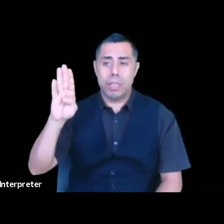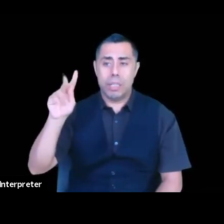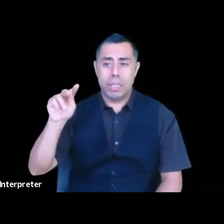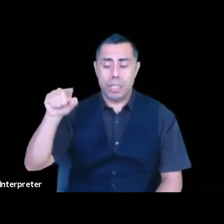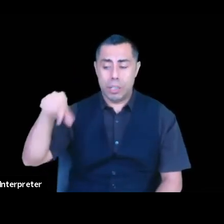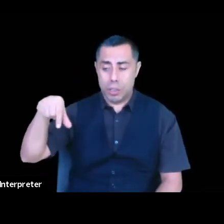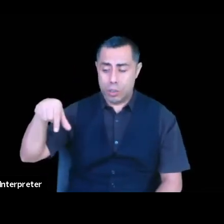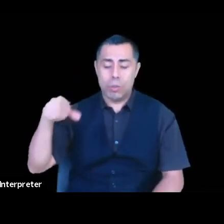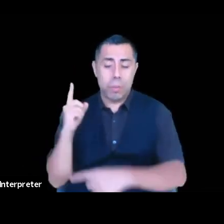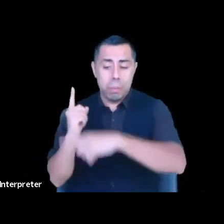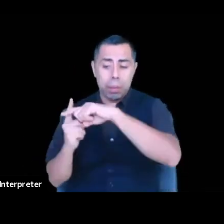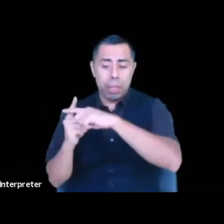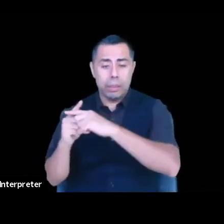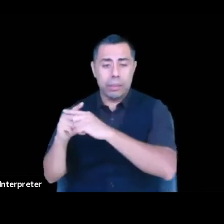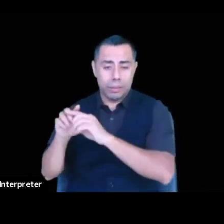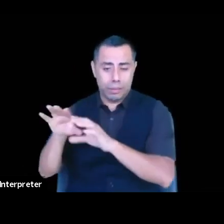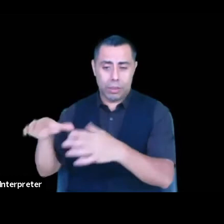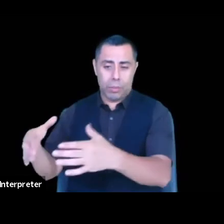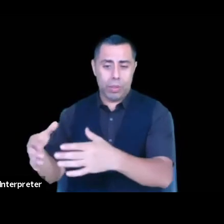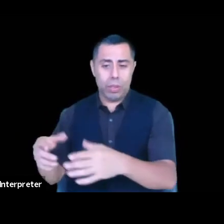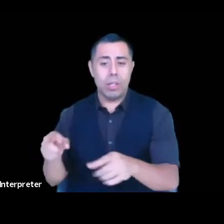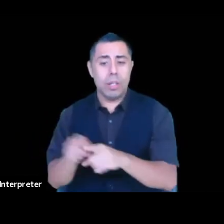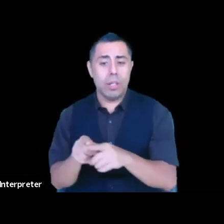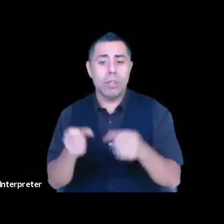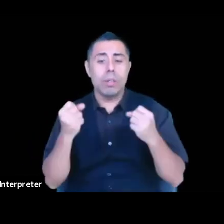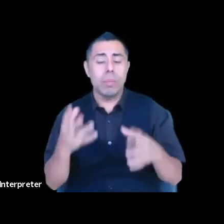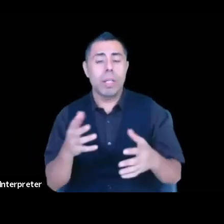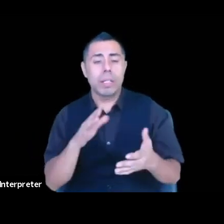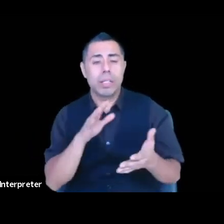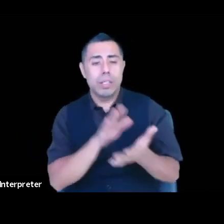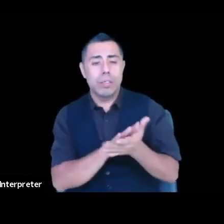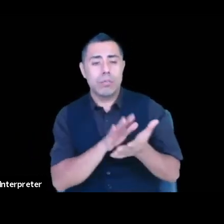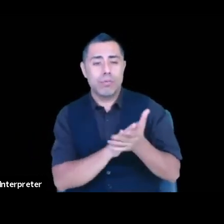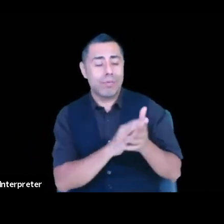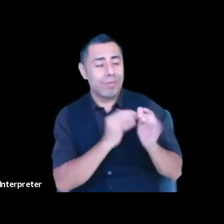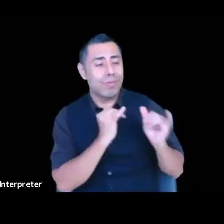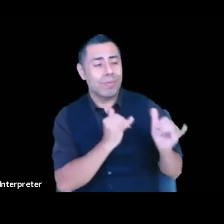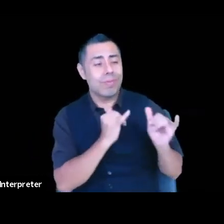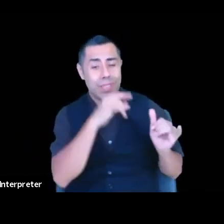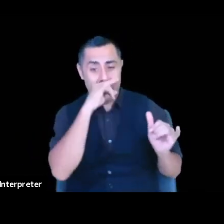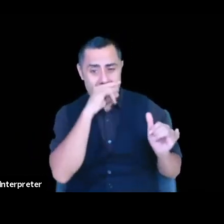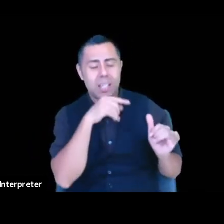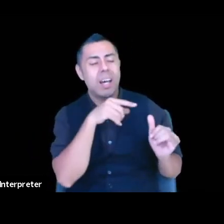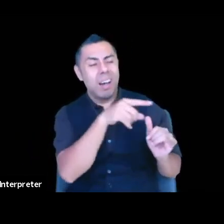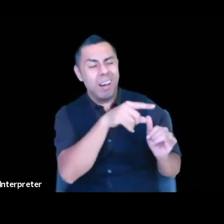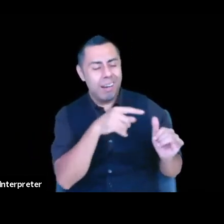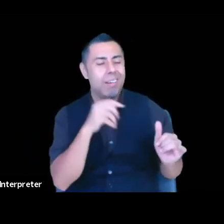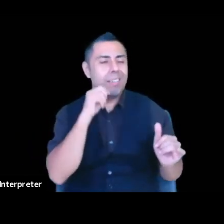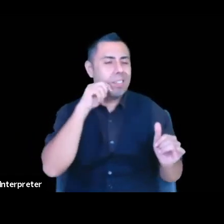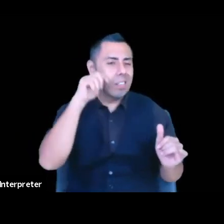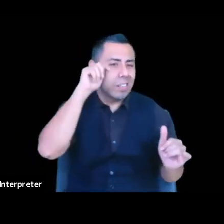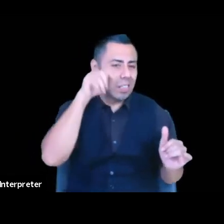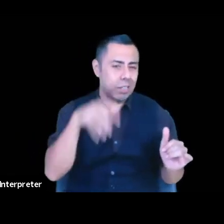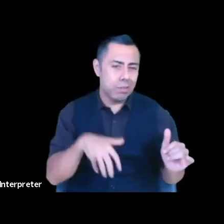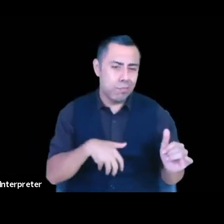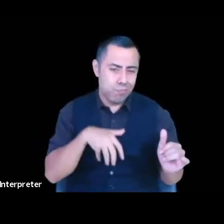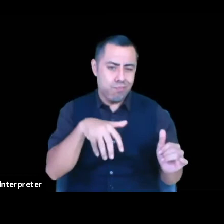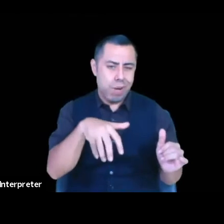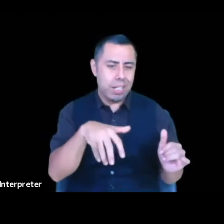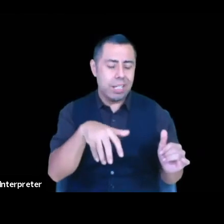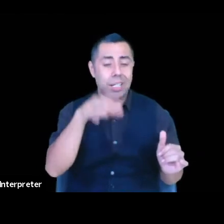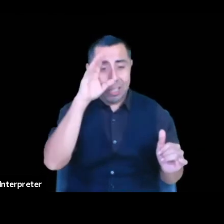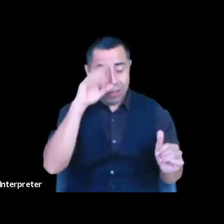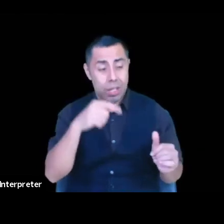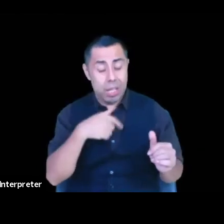classmates of mine, many classmates of mine who had to struggle with teen pregnancy. I had, you know, growing up, I had to fight for my